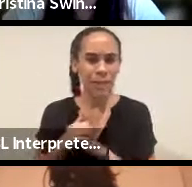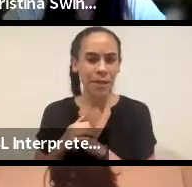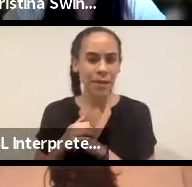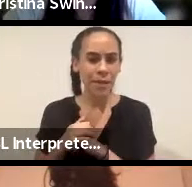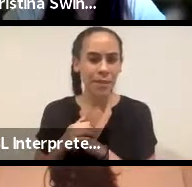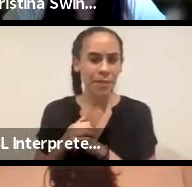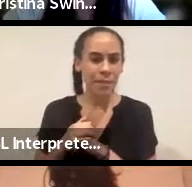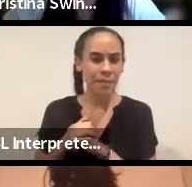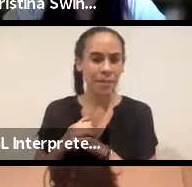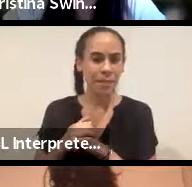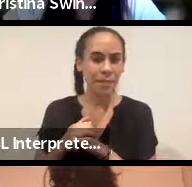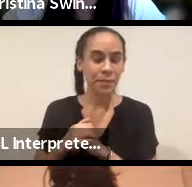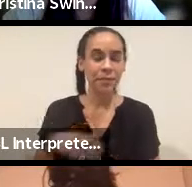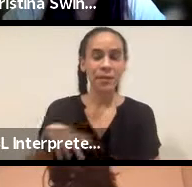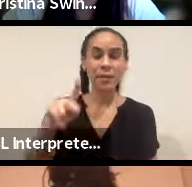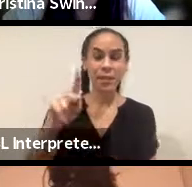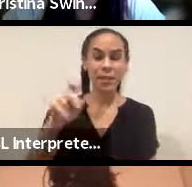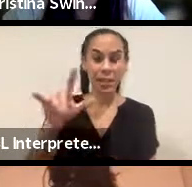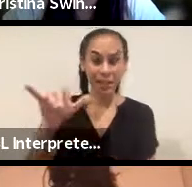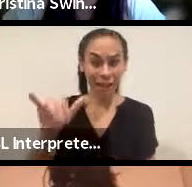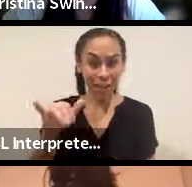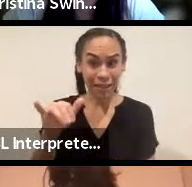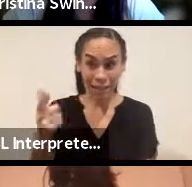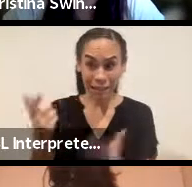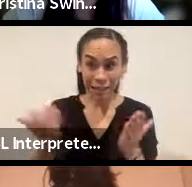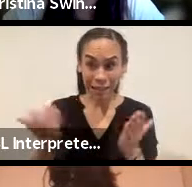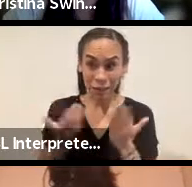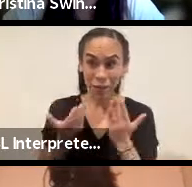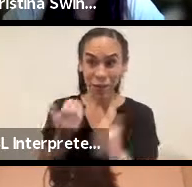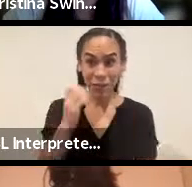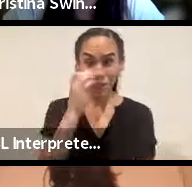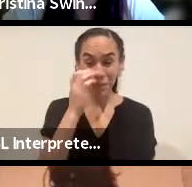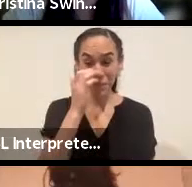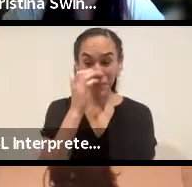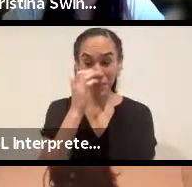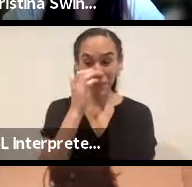Okay, and then Kelly, are you here?